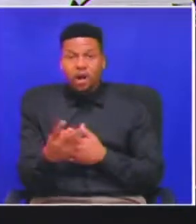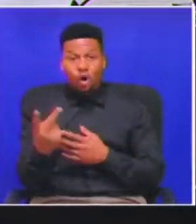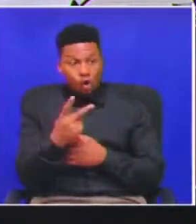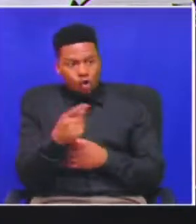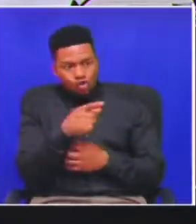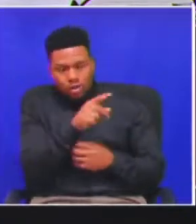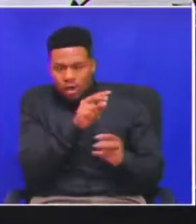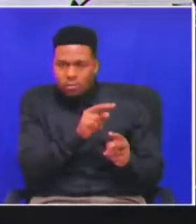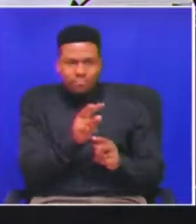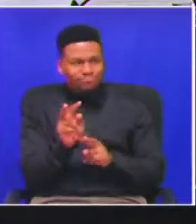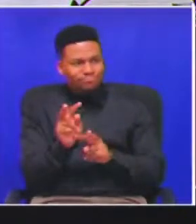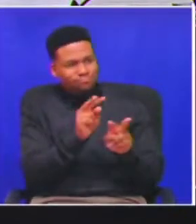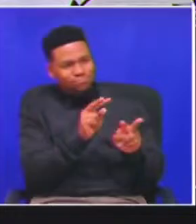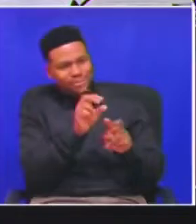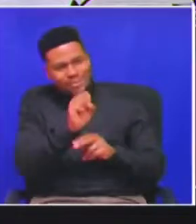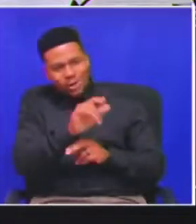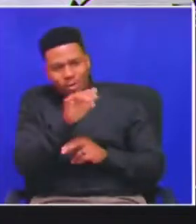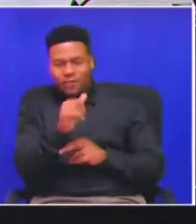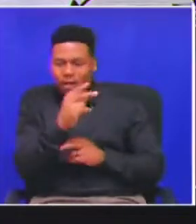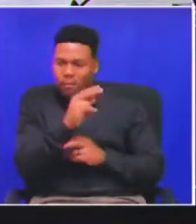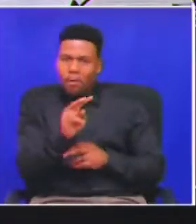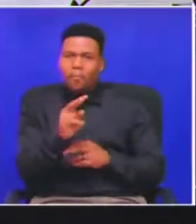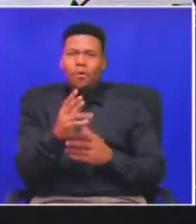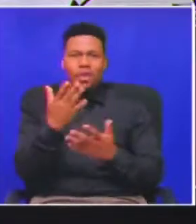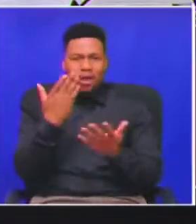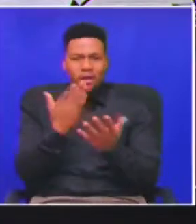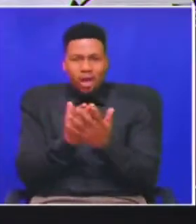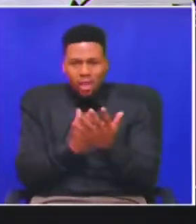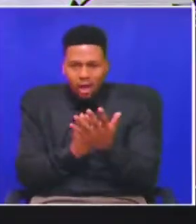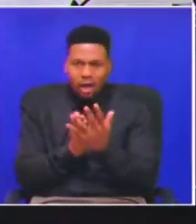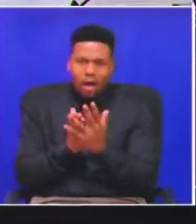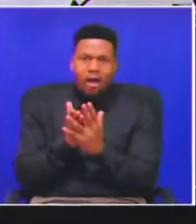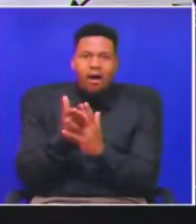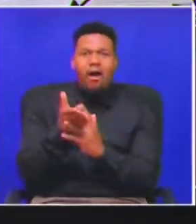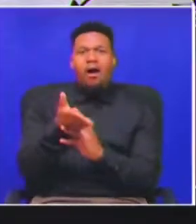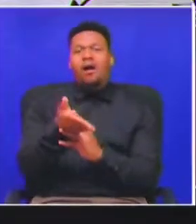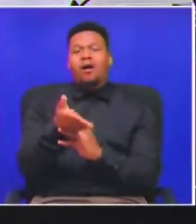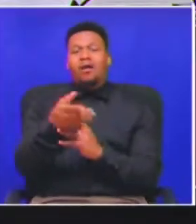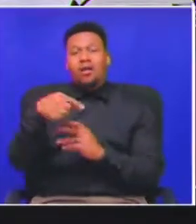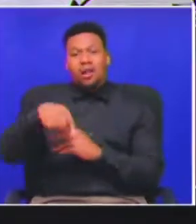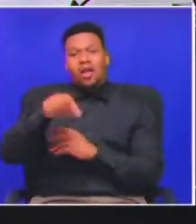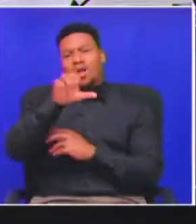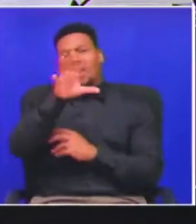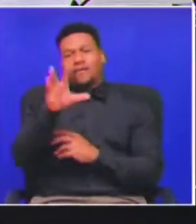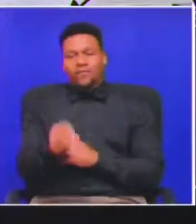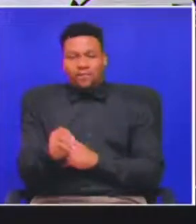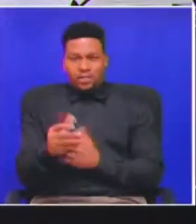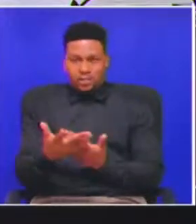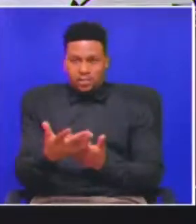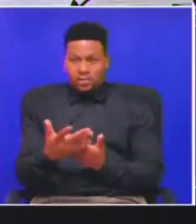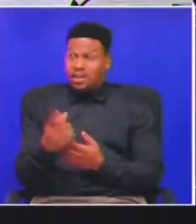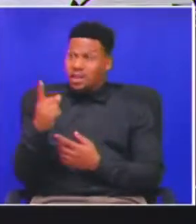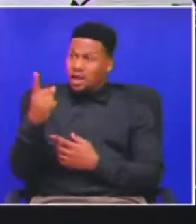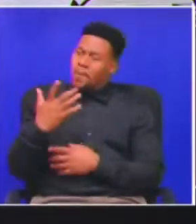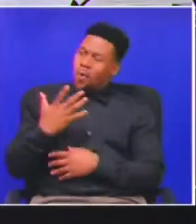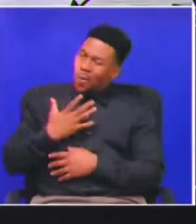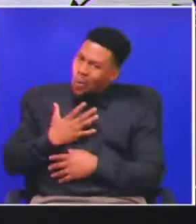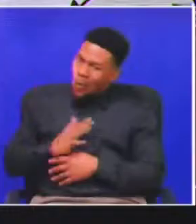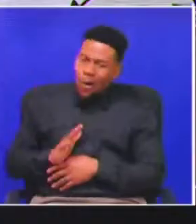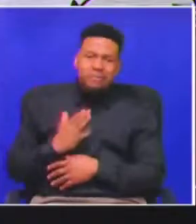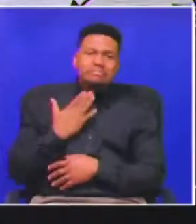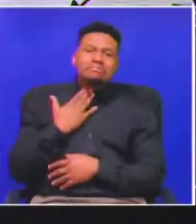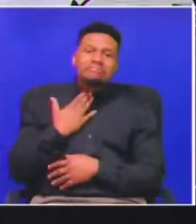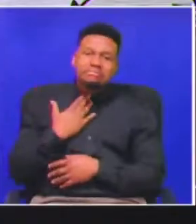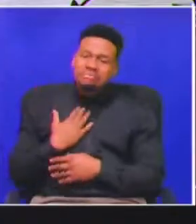continent. They are yearning for free trade agreements with us. Now,